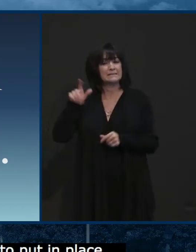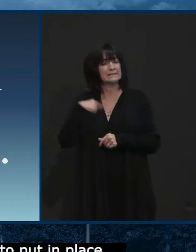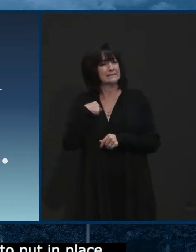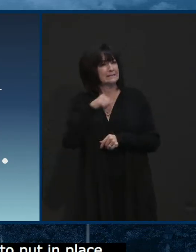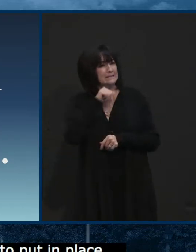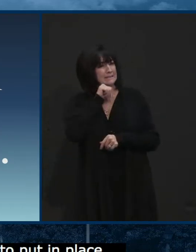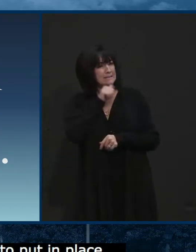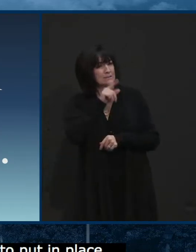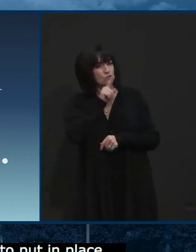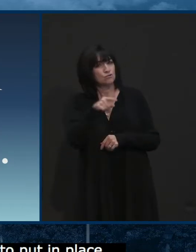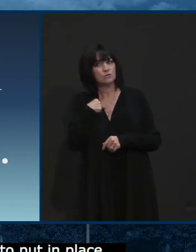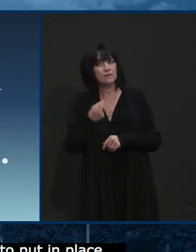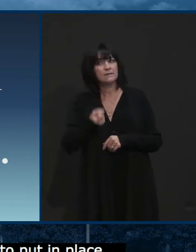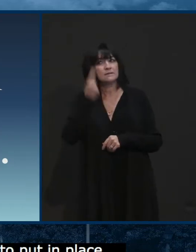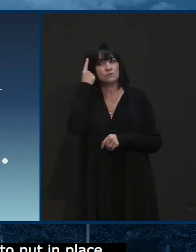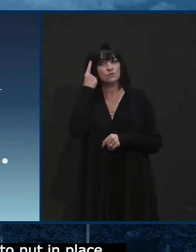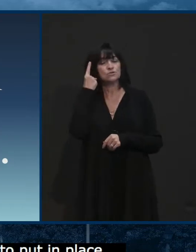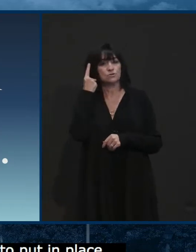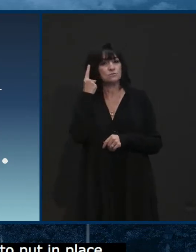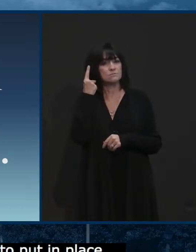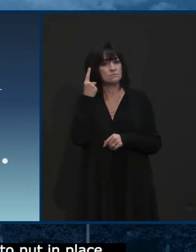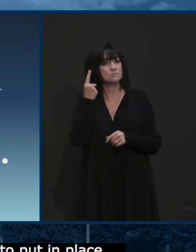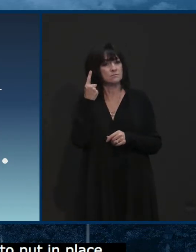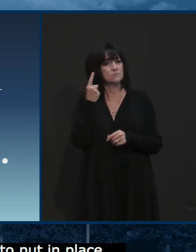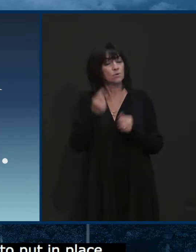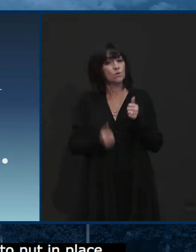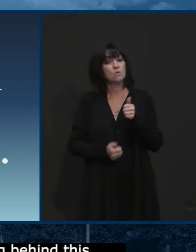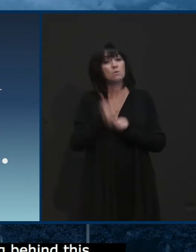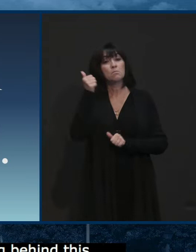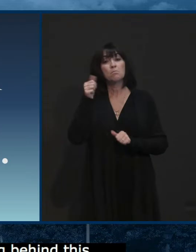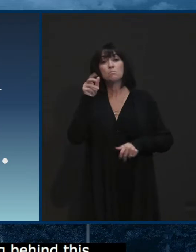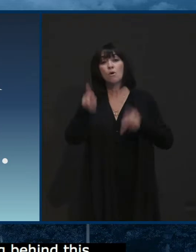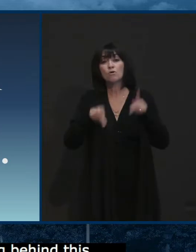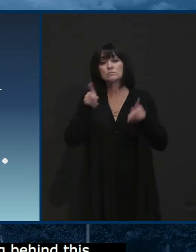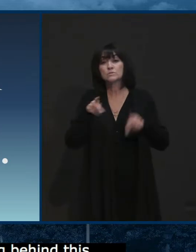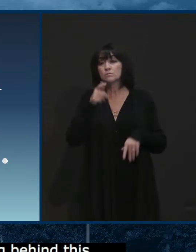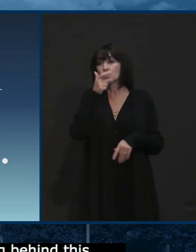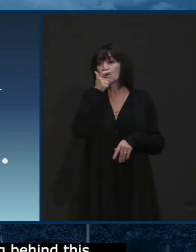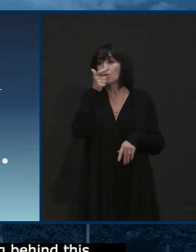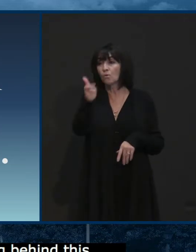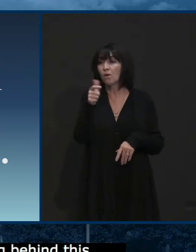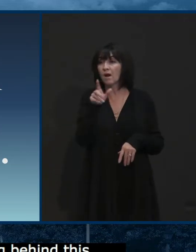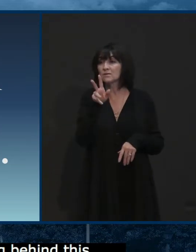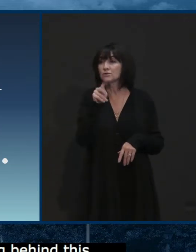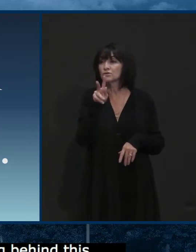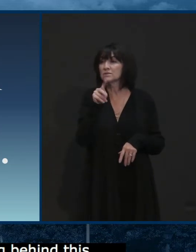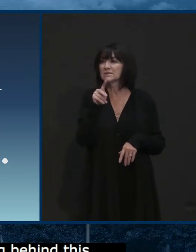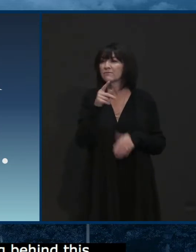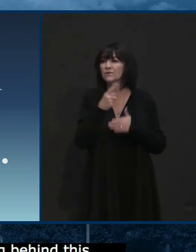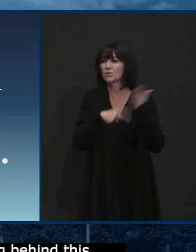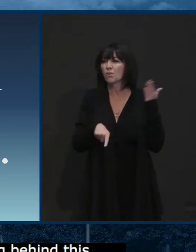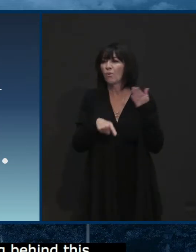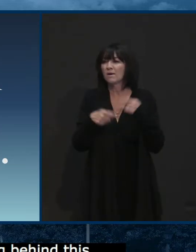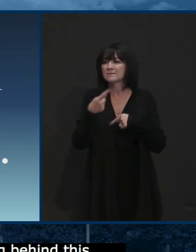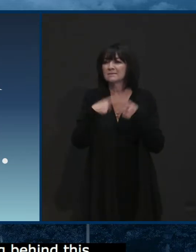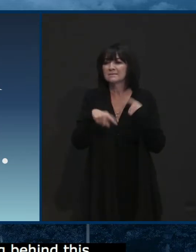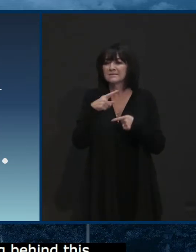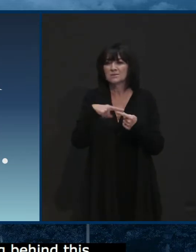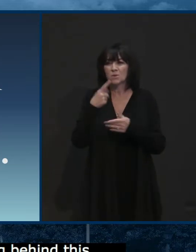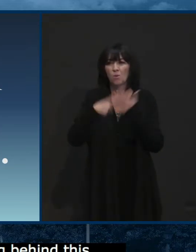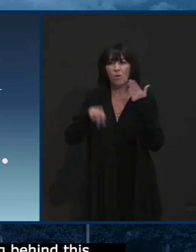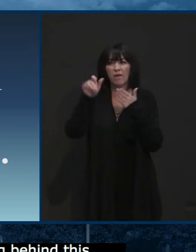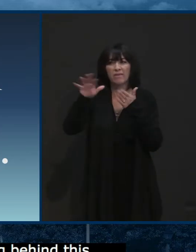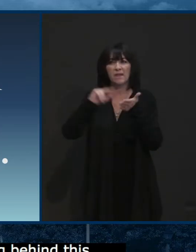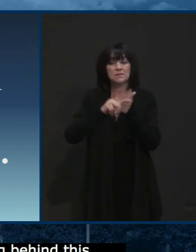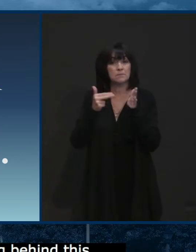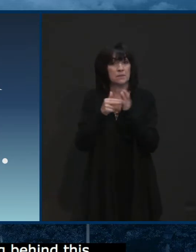this slide, but I understand most young people who watch television series would know what this really means. But for me, it